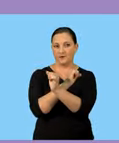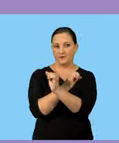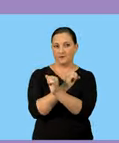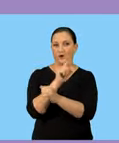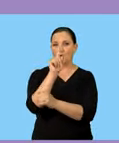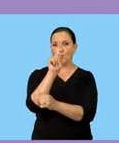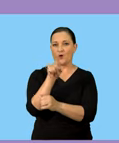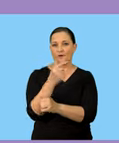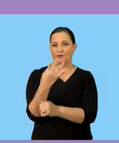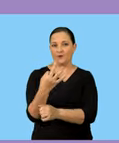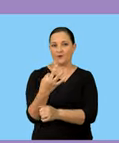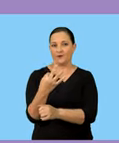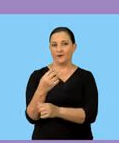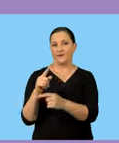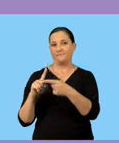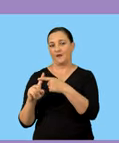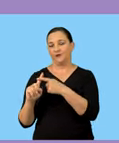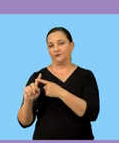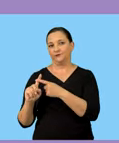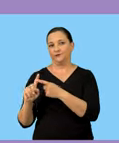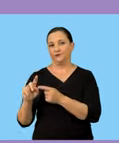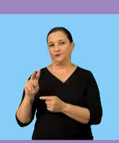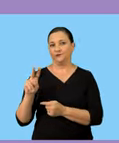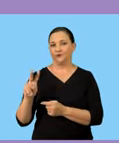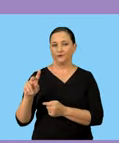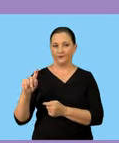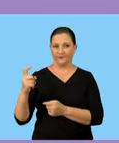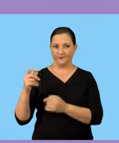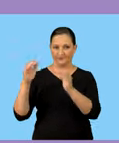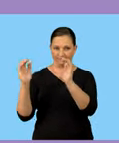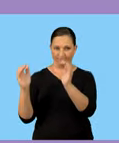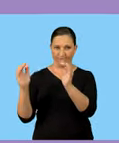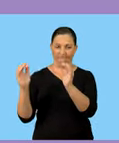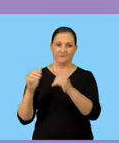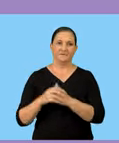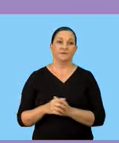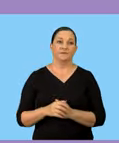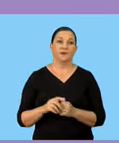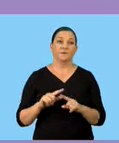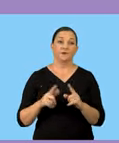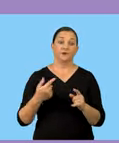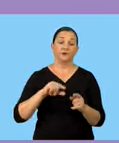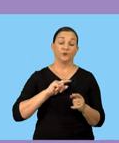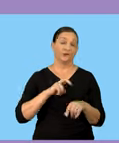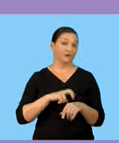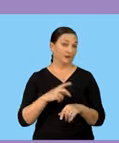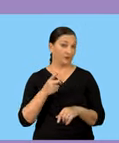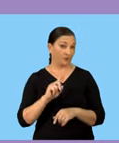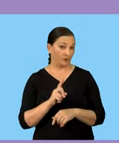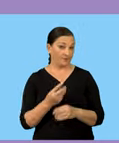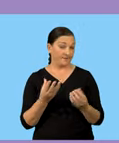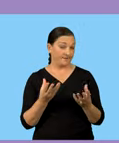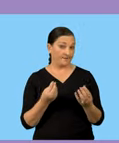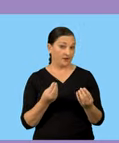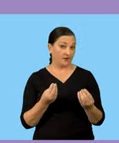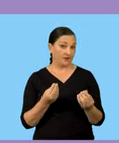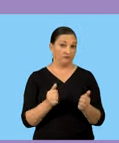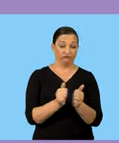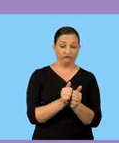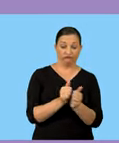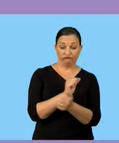1/3 plus 2x. So we need to look out for us multiplying the integers together or the